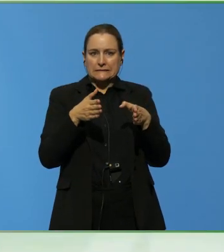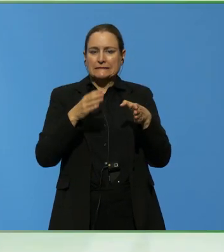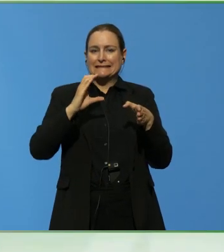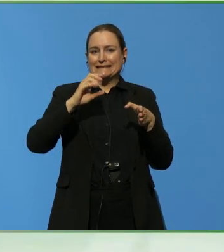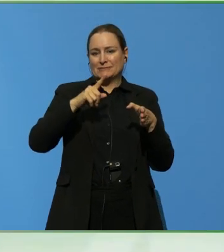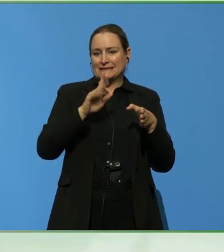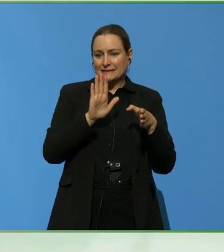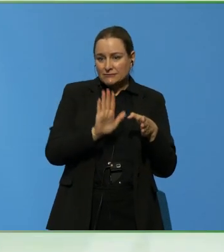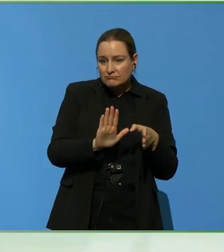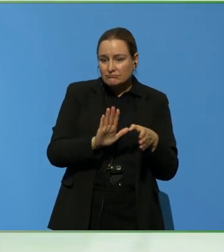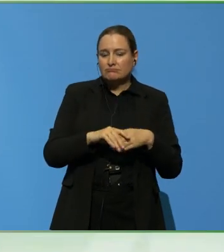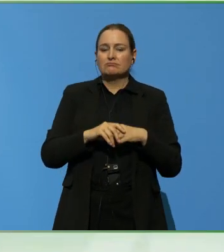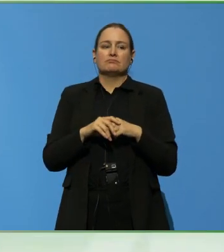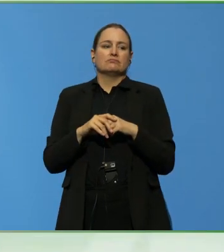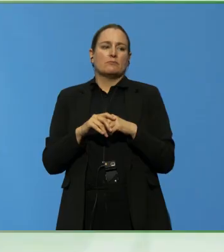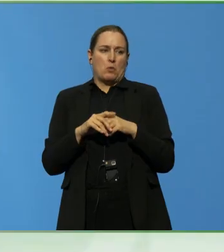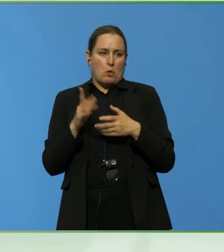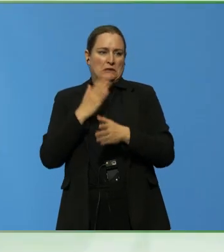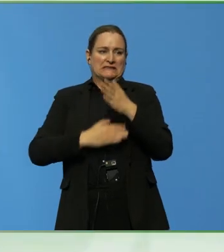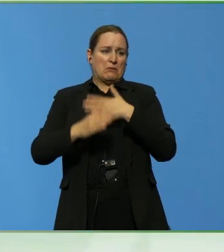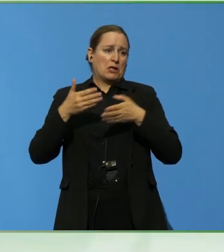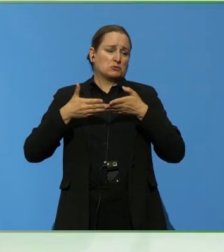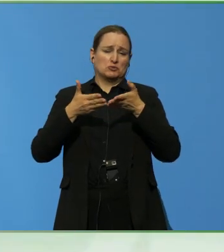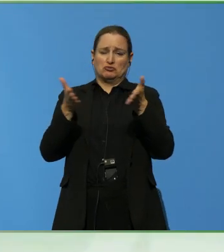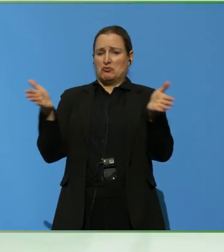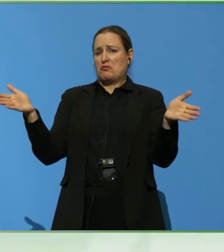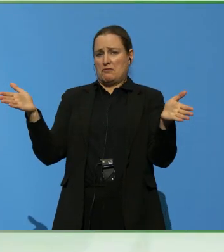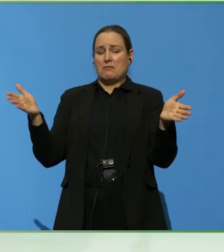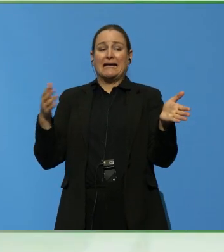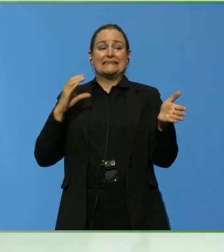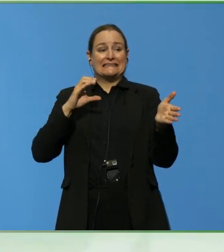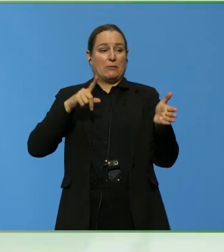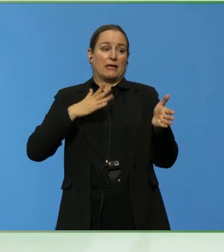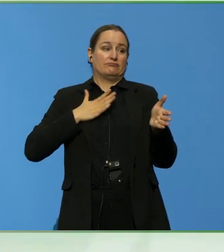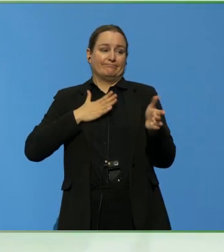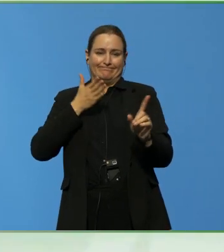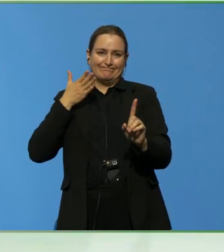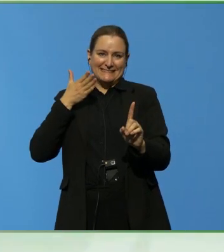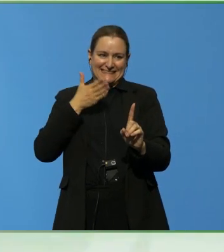is what we need to do to give more